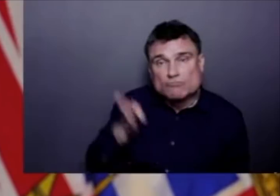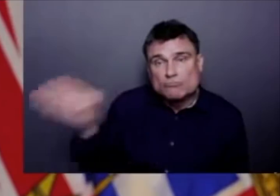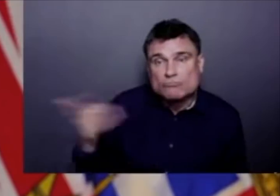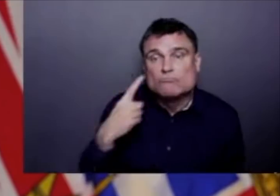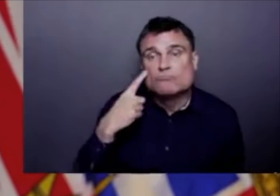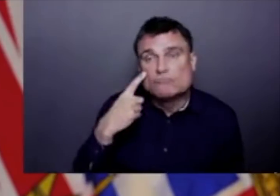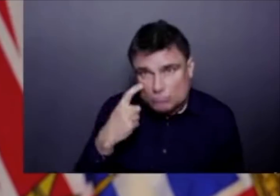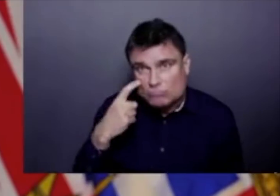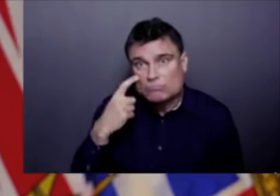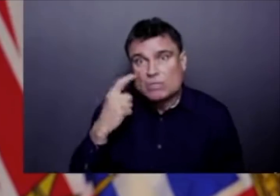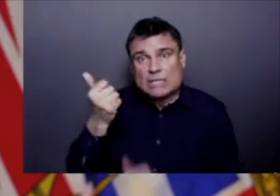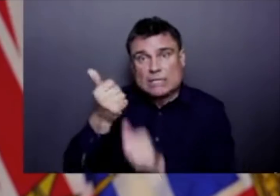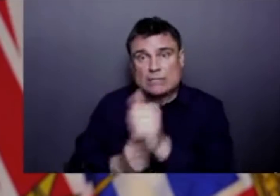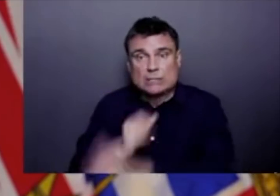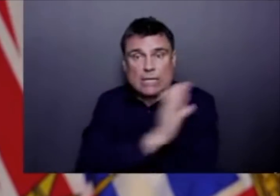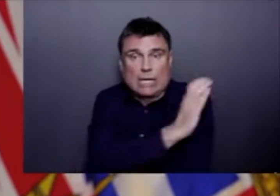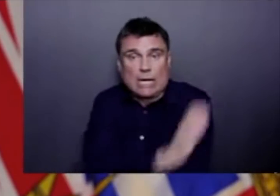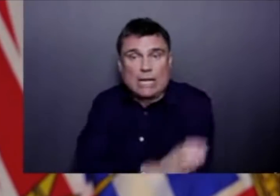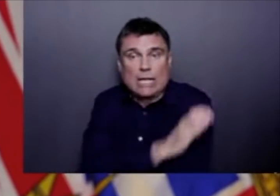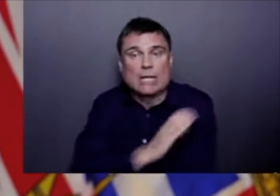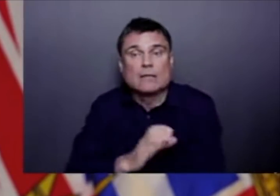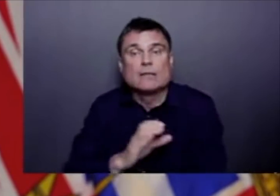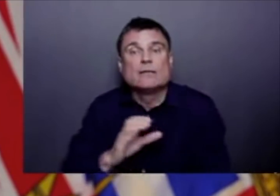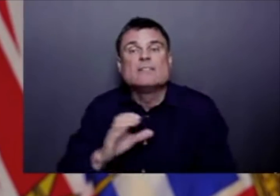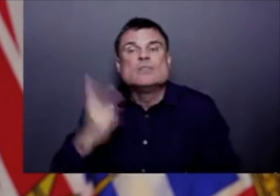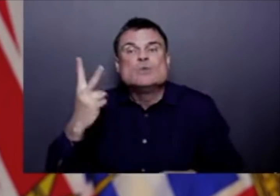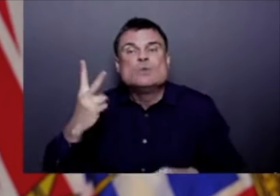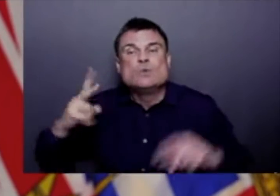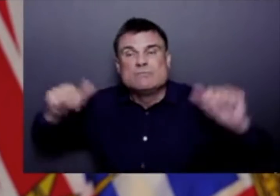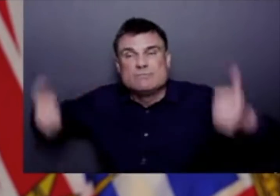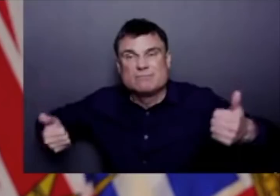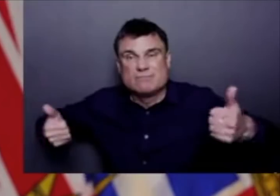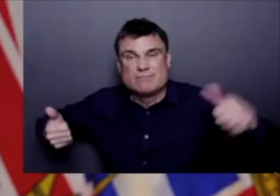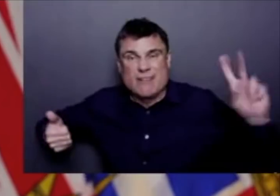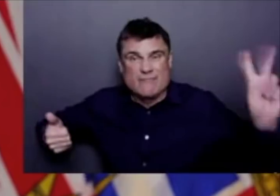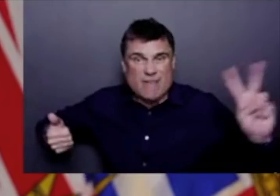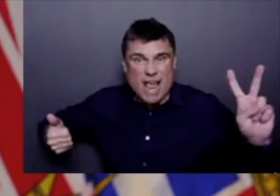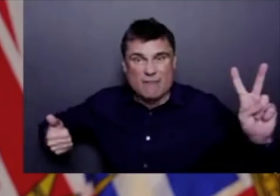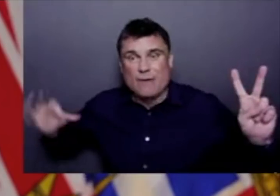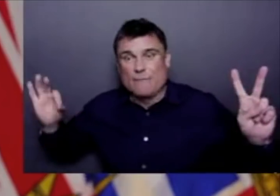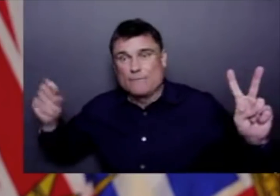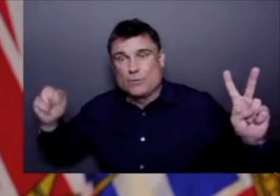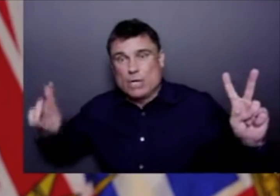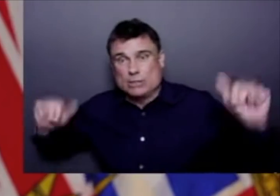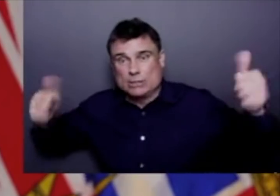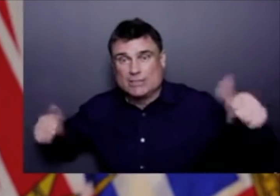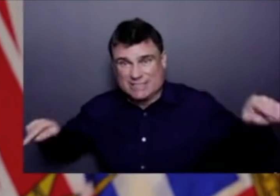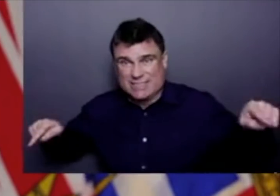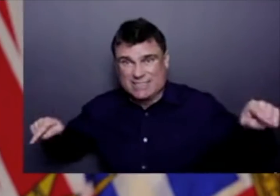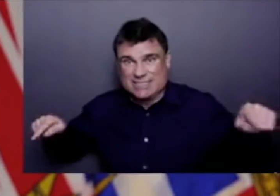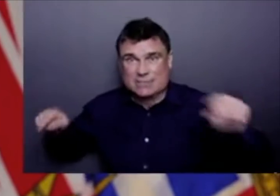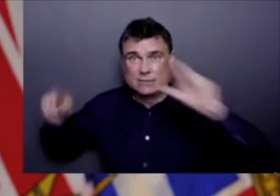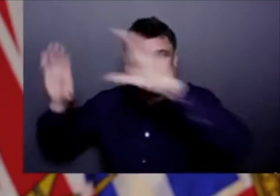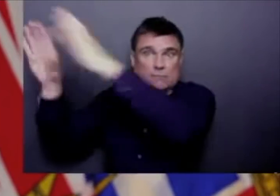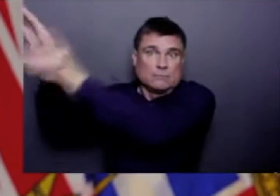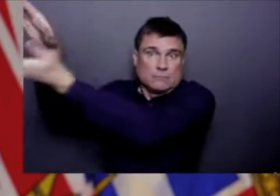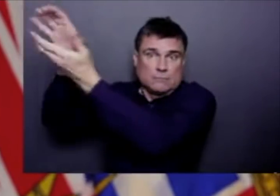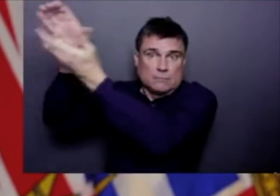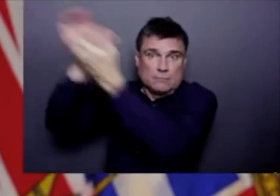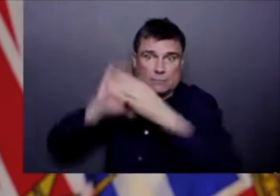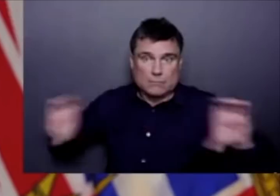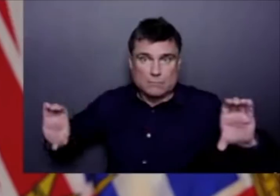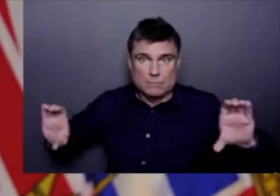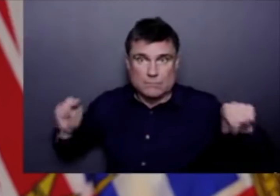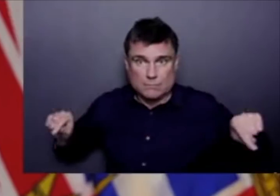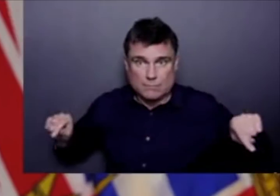to handle it safely so that the vaccine is still stable and works, how to reconstitute it. It is a very